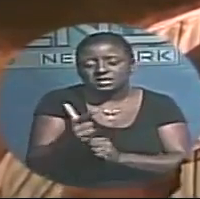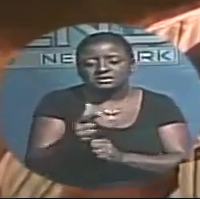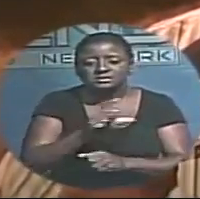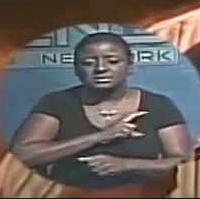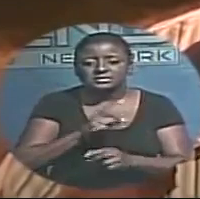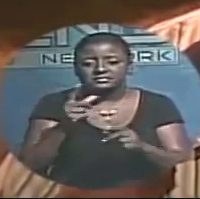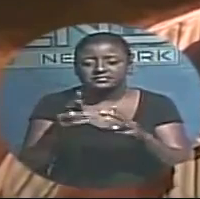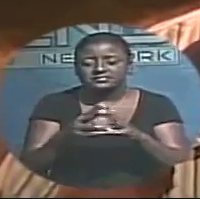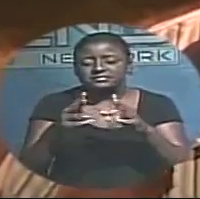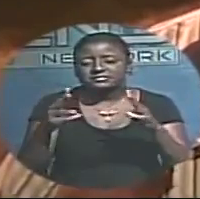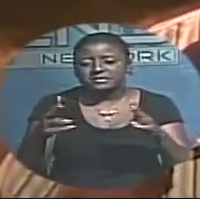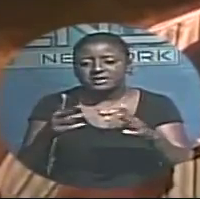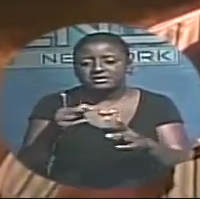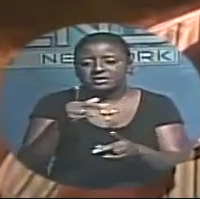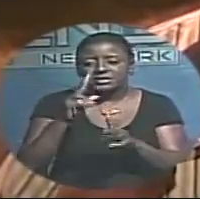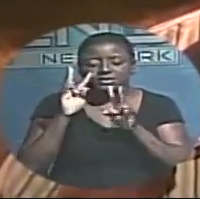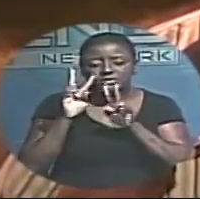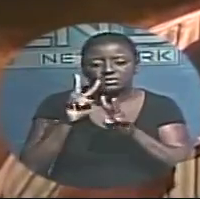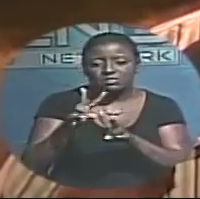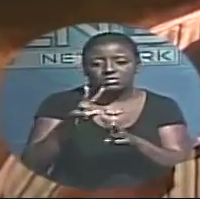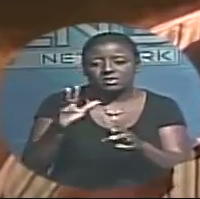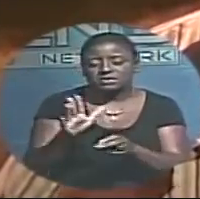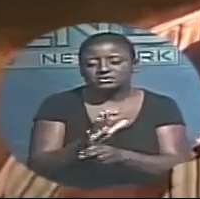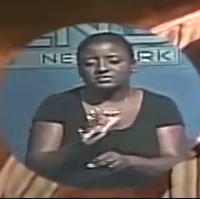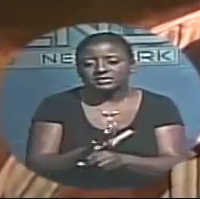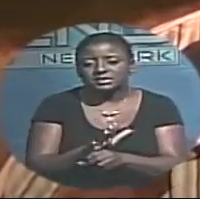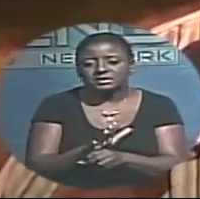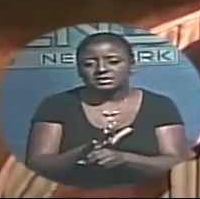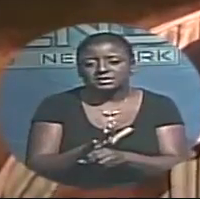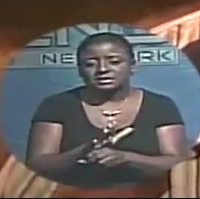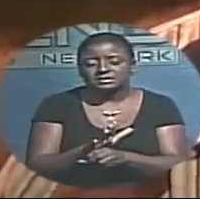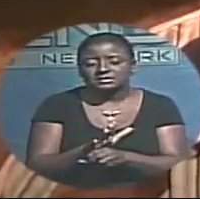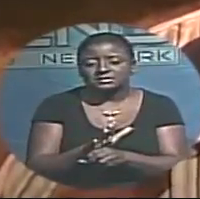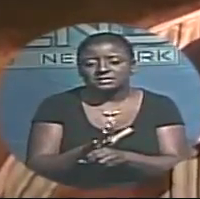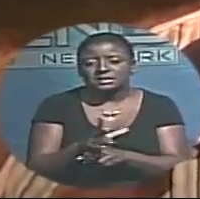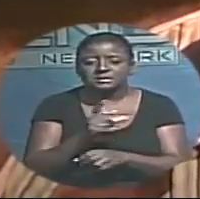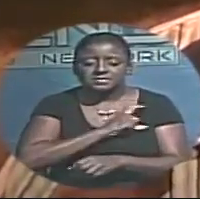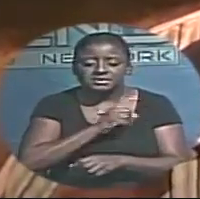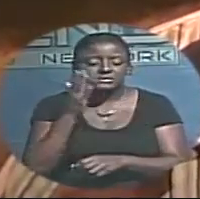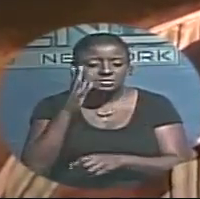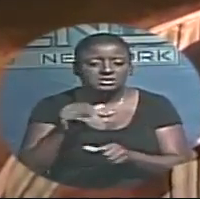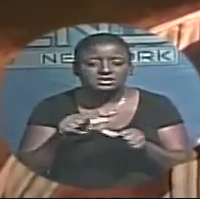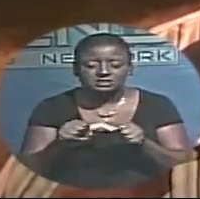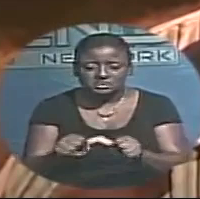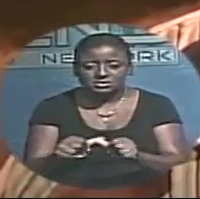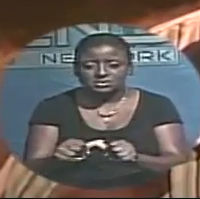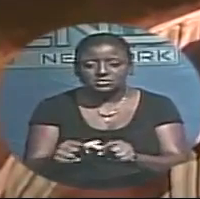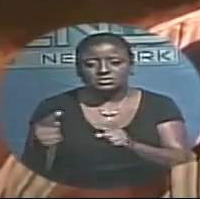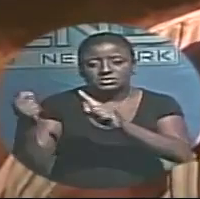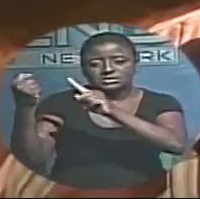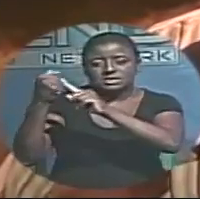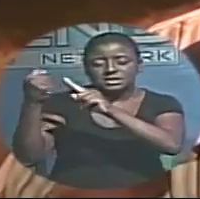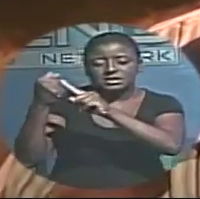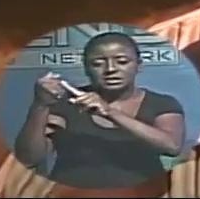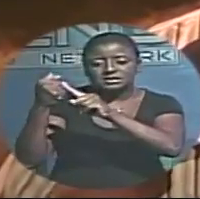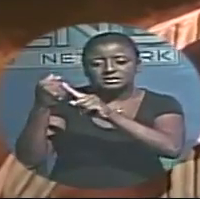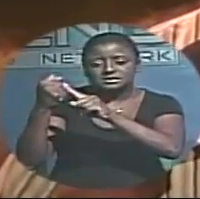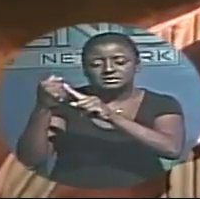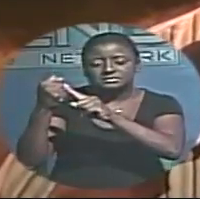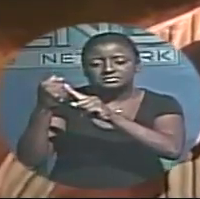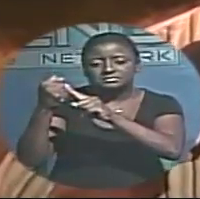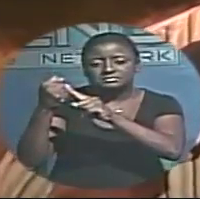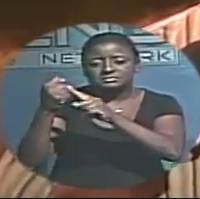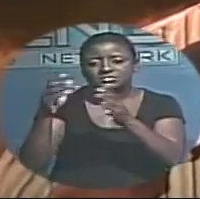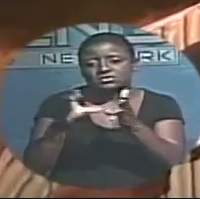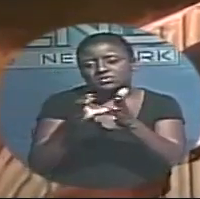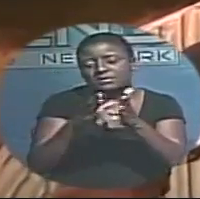vigilant. And you will find moving forward, the police will continue to target criminals. Persons who